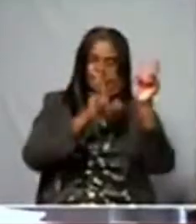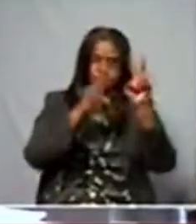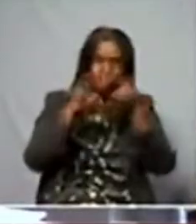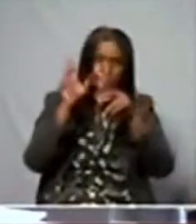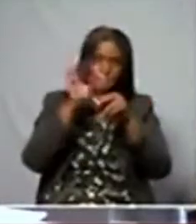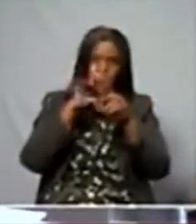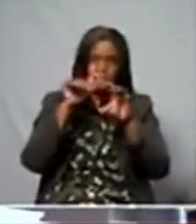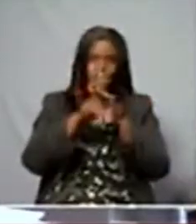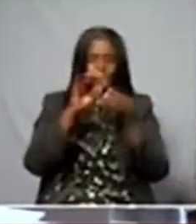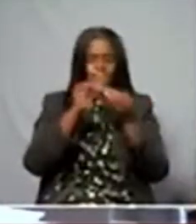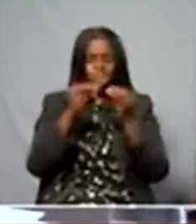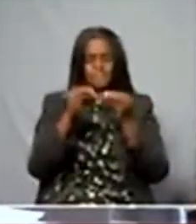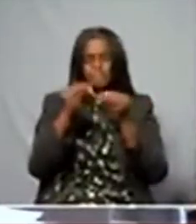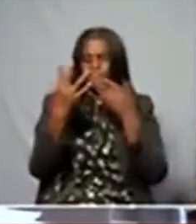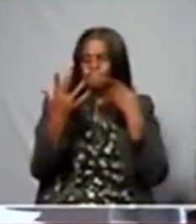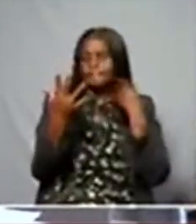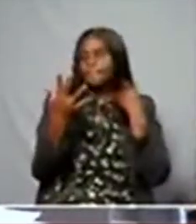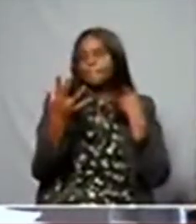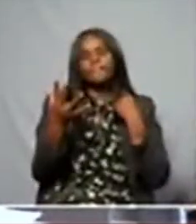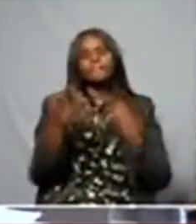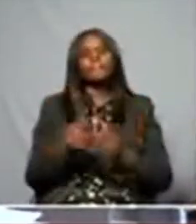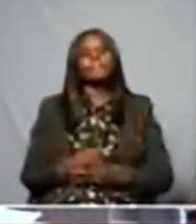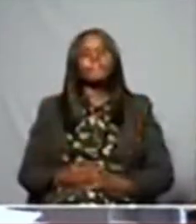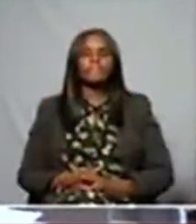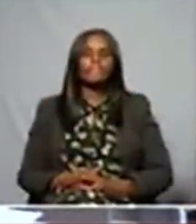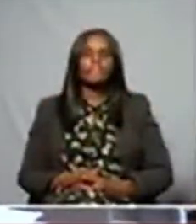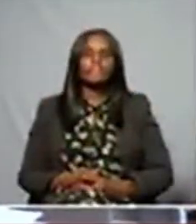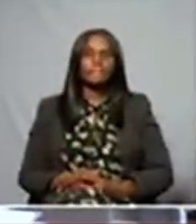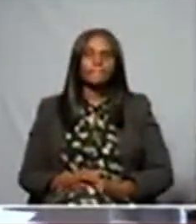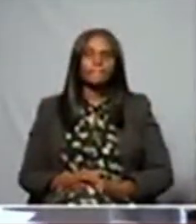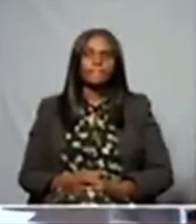on Annex number 5,